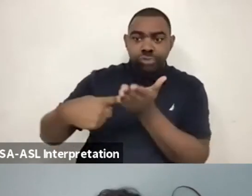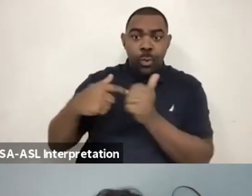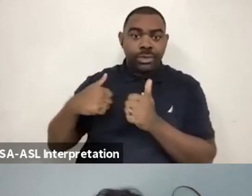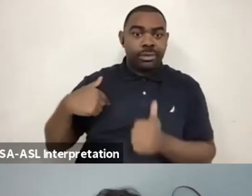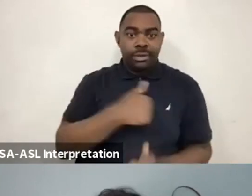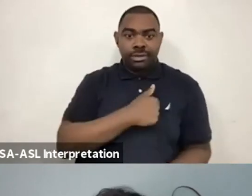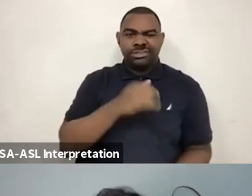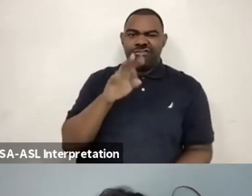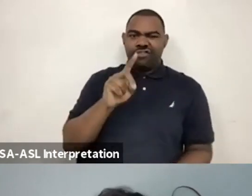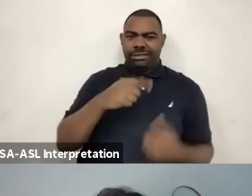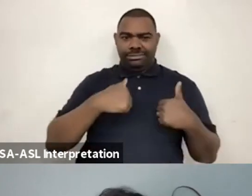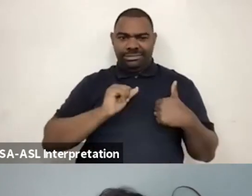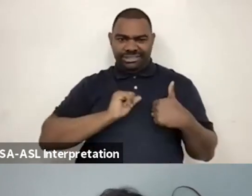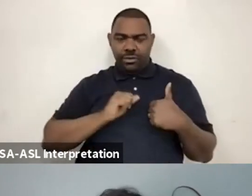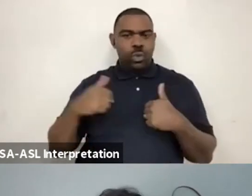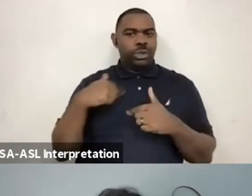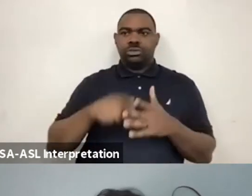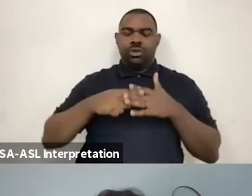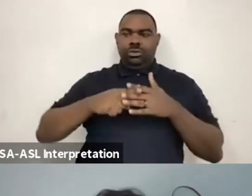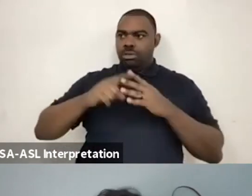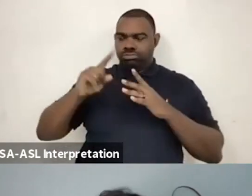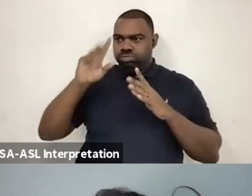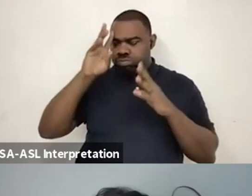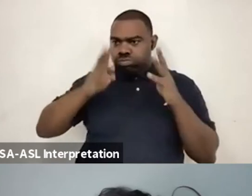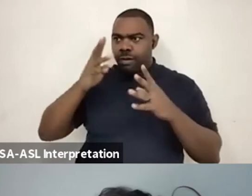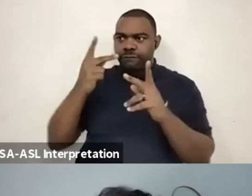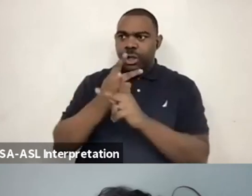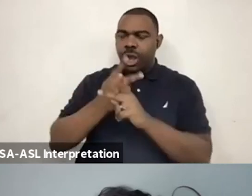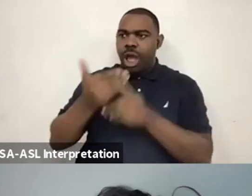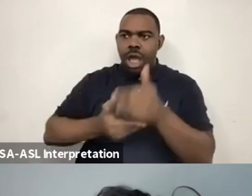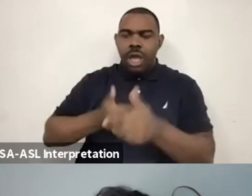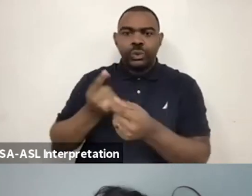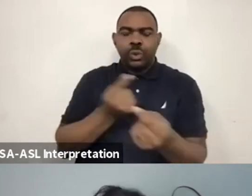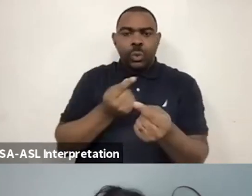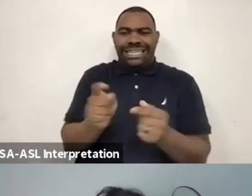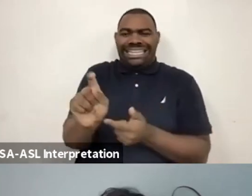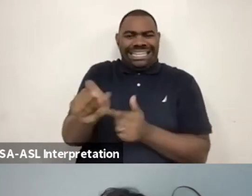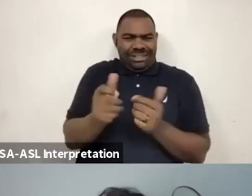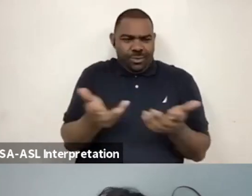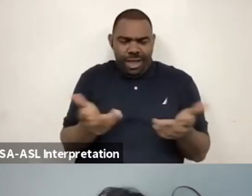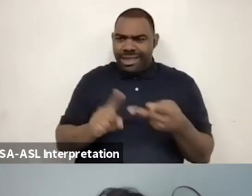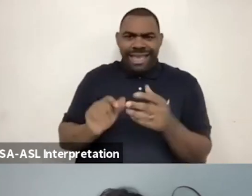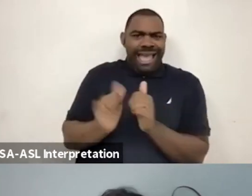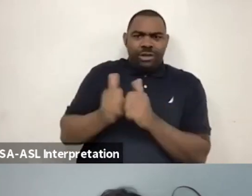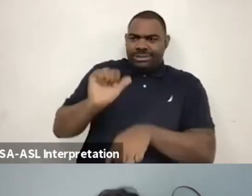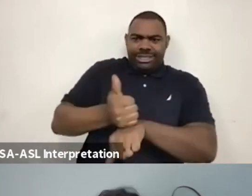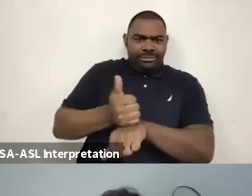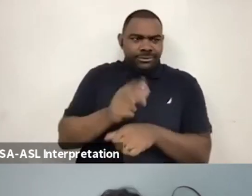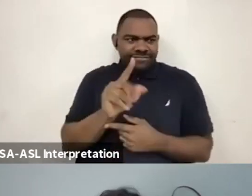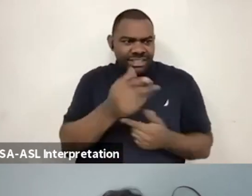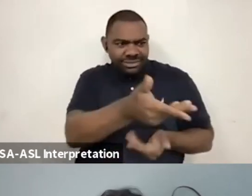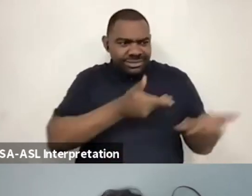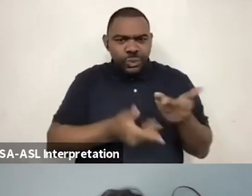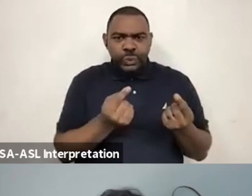I, we hit the ground running with figuring out, okay, what do we need to get them? How can we get these vets in? What are all the